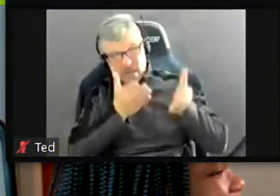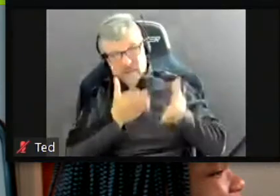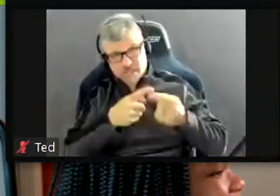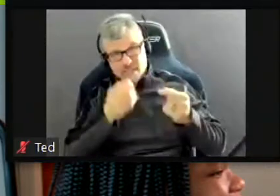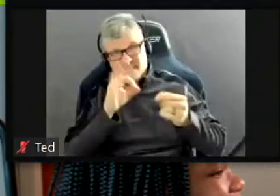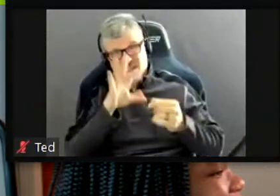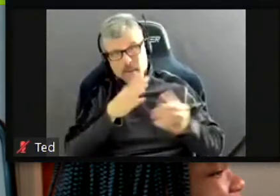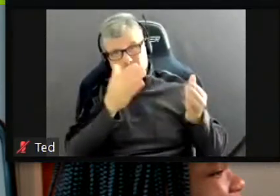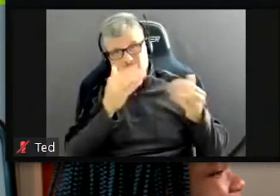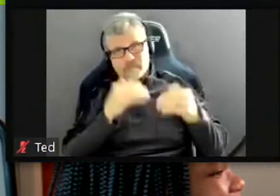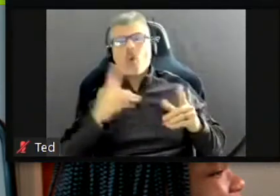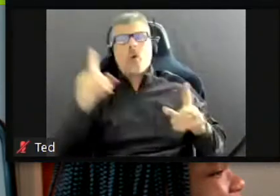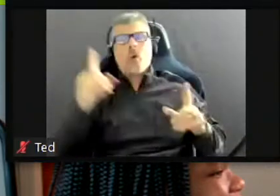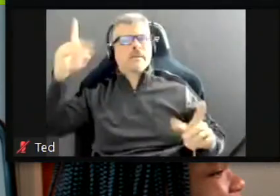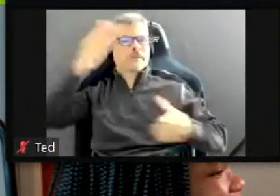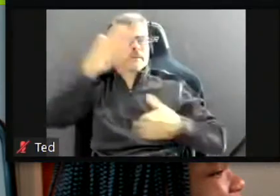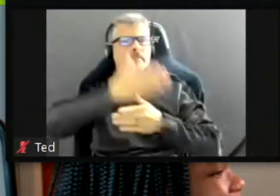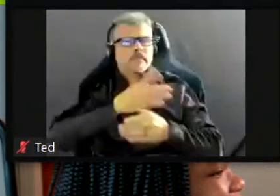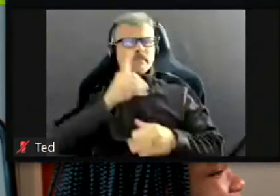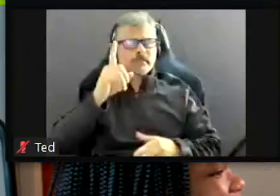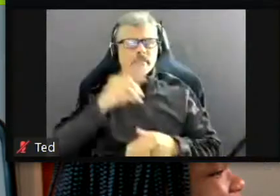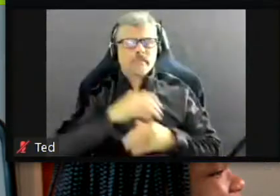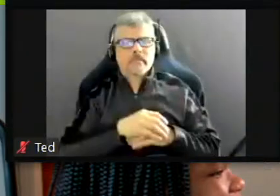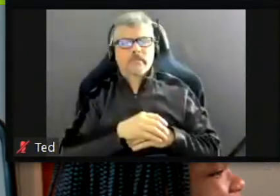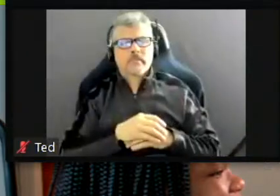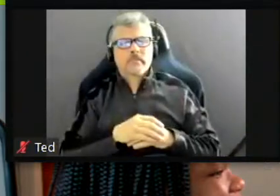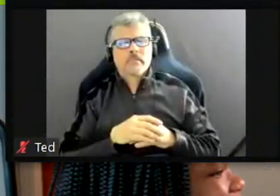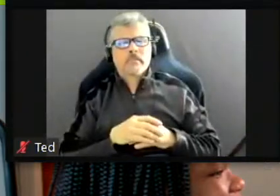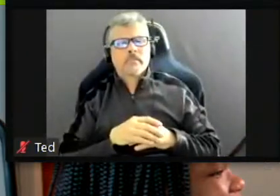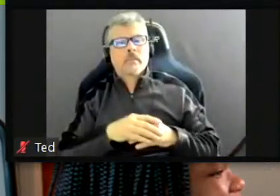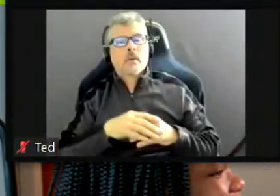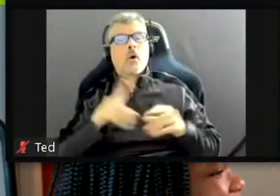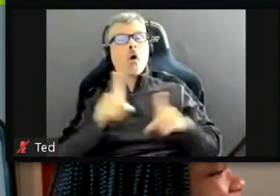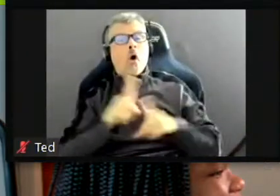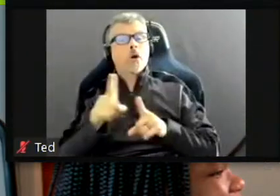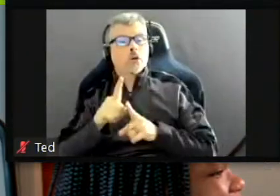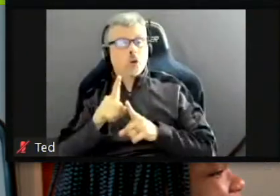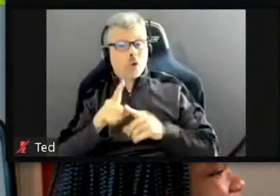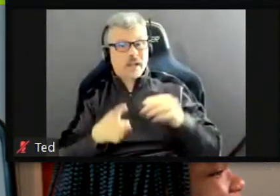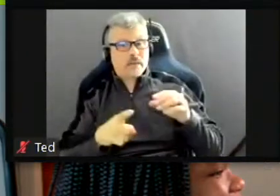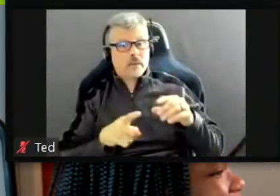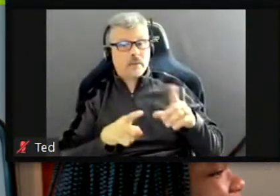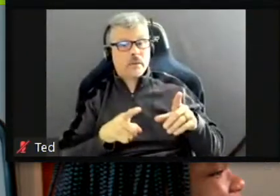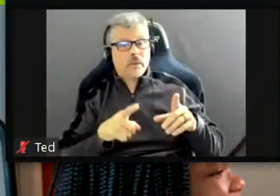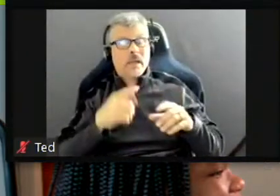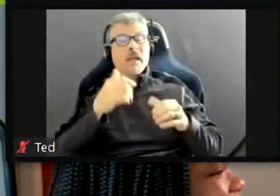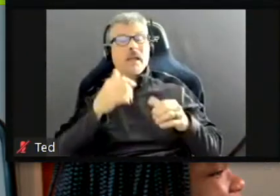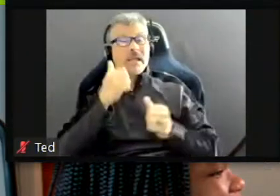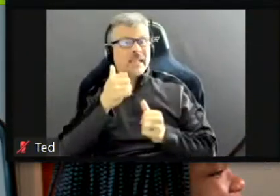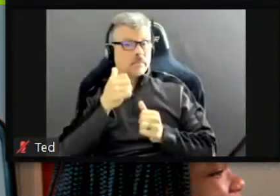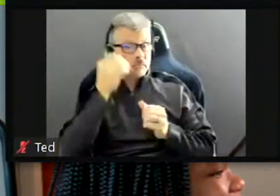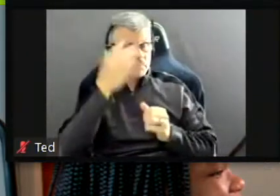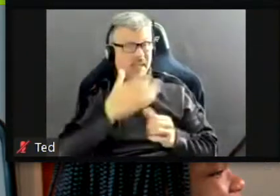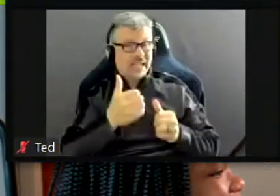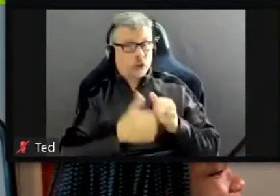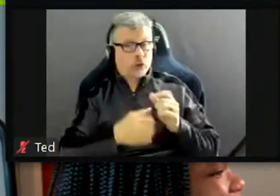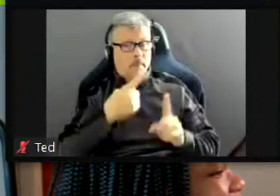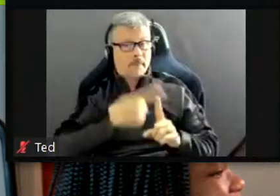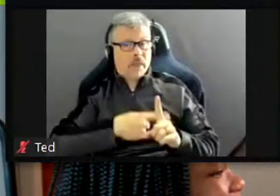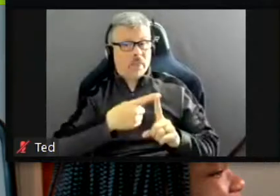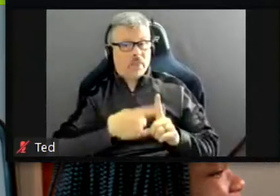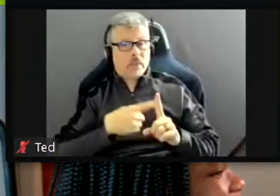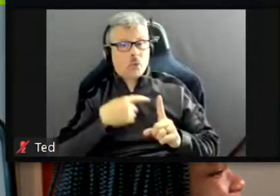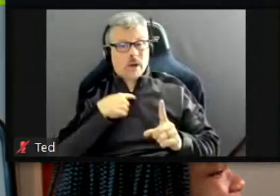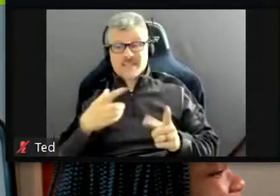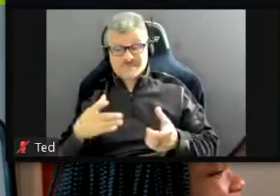do, if you don't mind, oh, sure. Add just a little bit. So in addition, as we know, each month we meet and we hear the recommendations